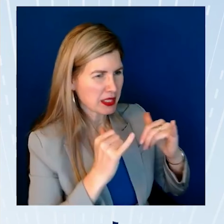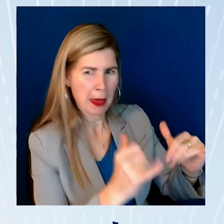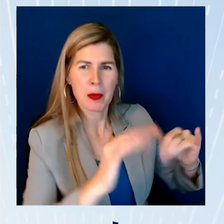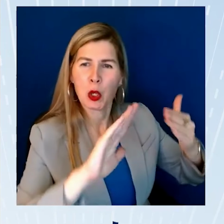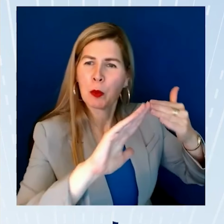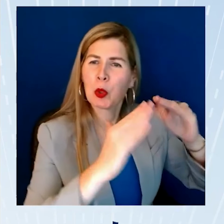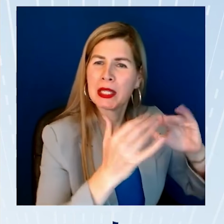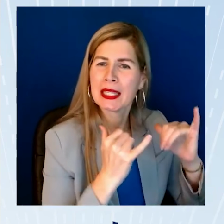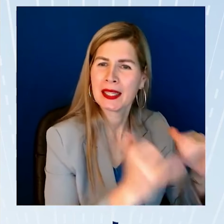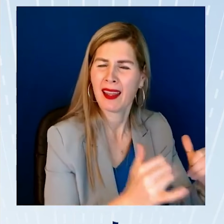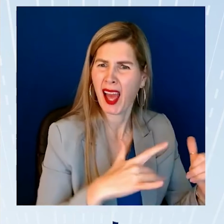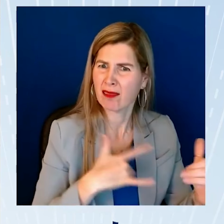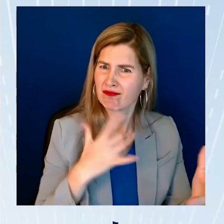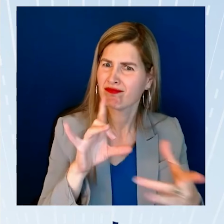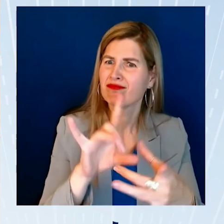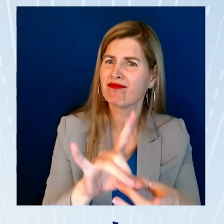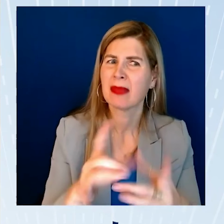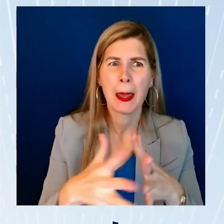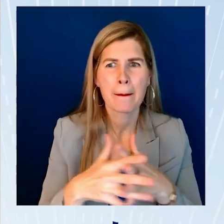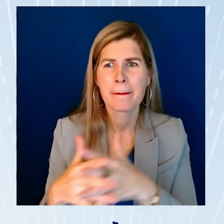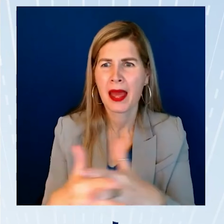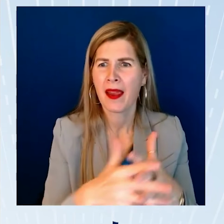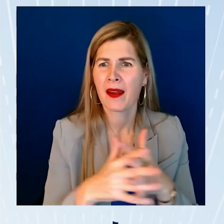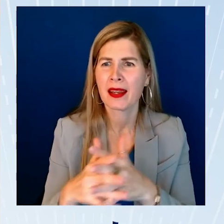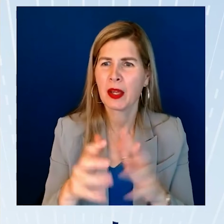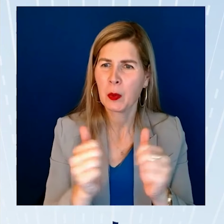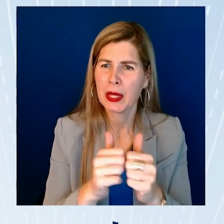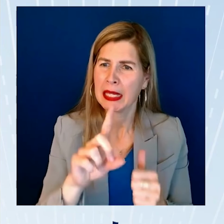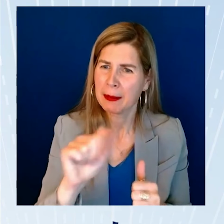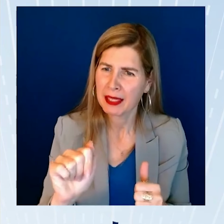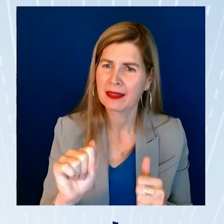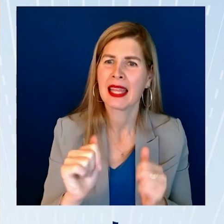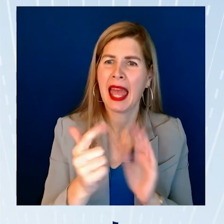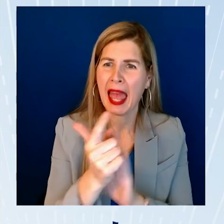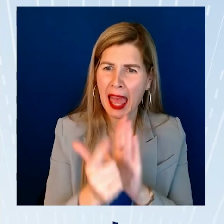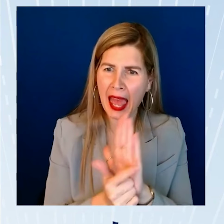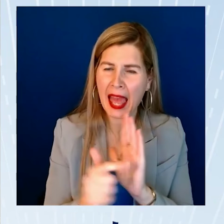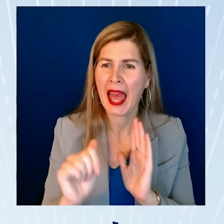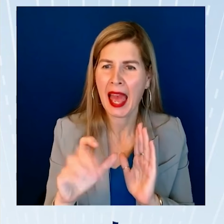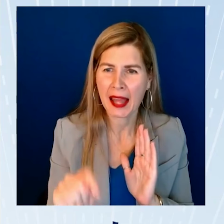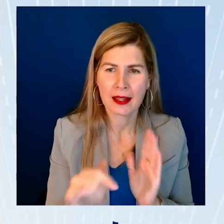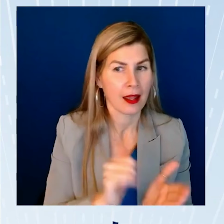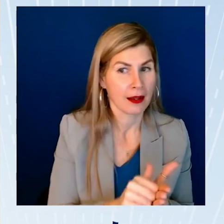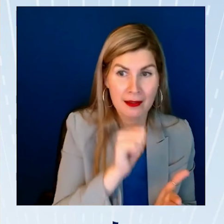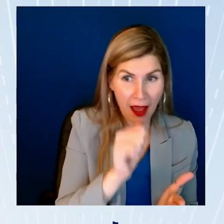Americans with Disabilities Act. It's not the Americans with Special Needs Act.